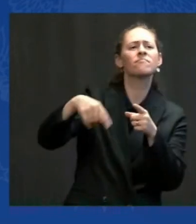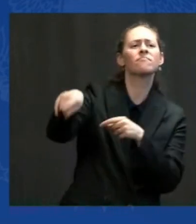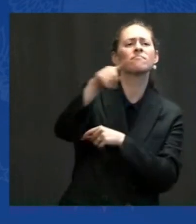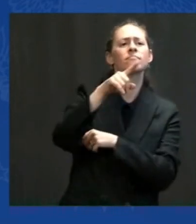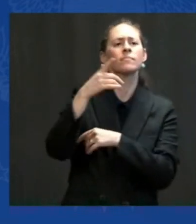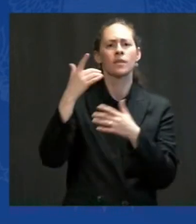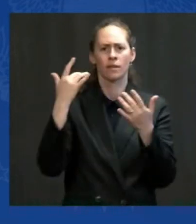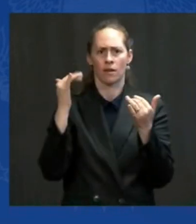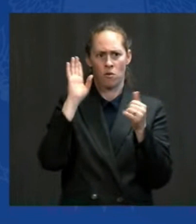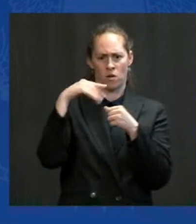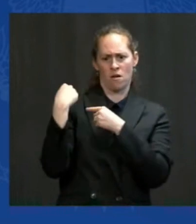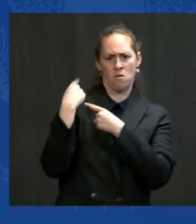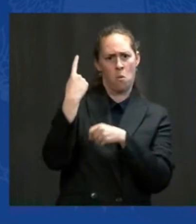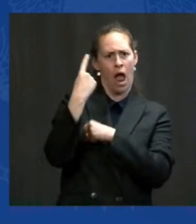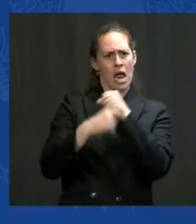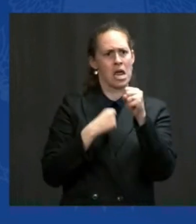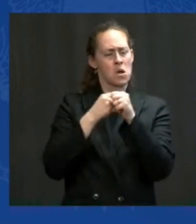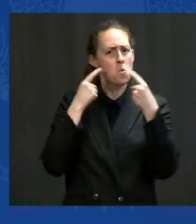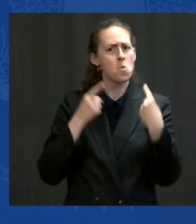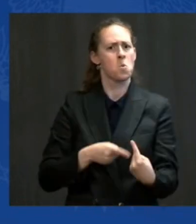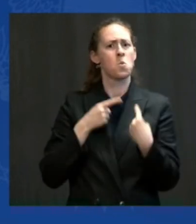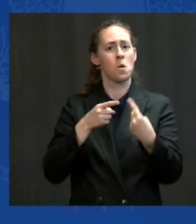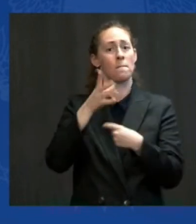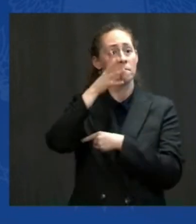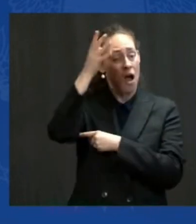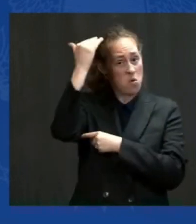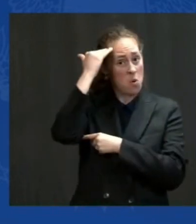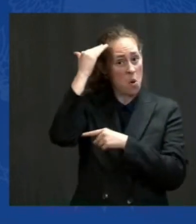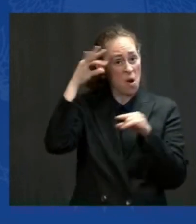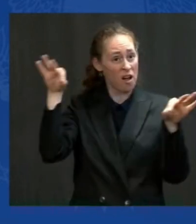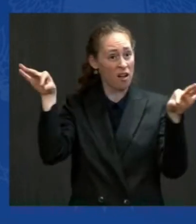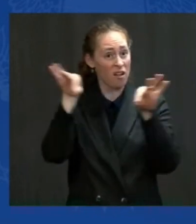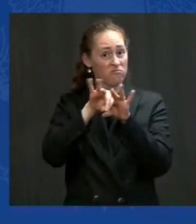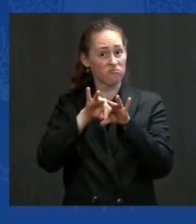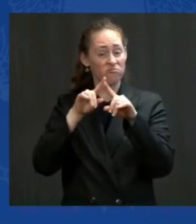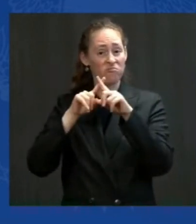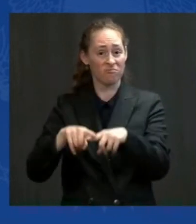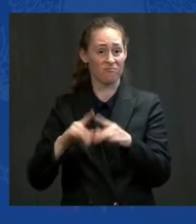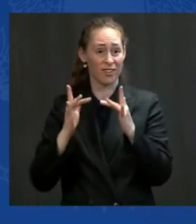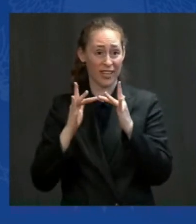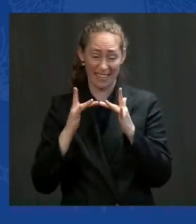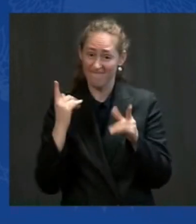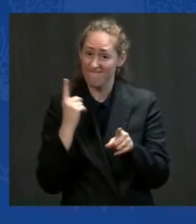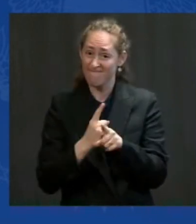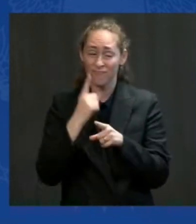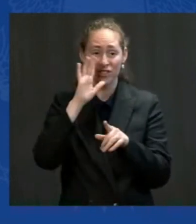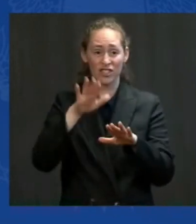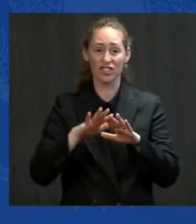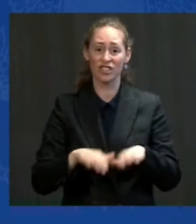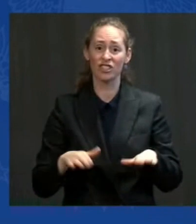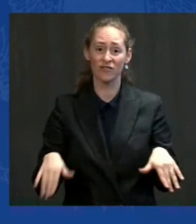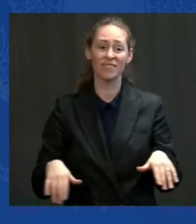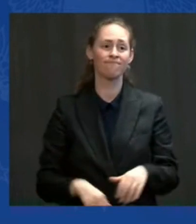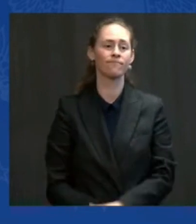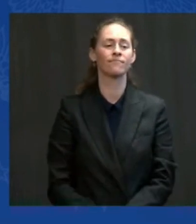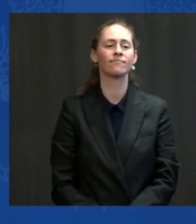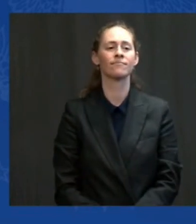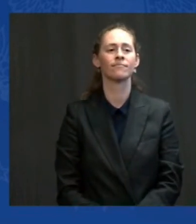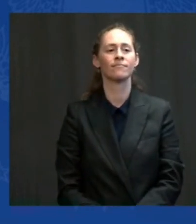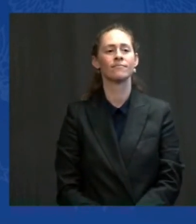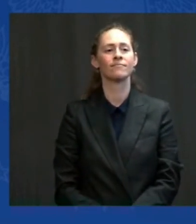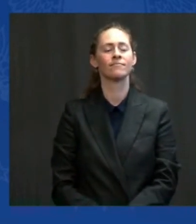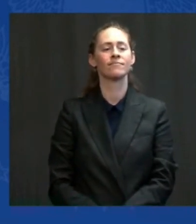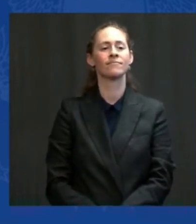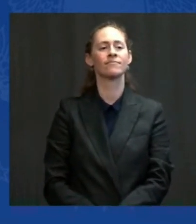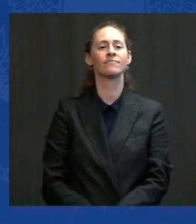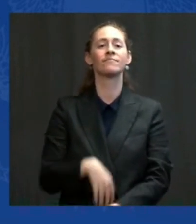year, if they're school age. Well, from 2010 to 2020,